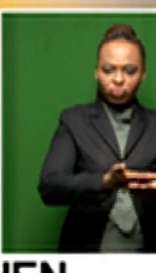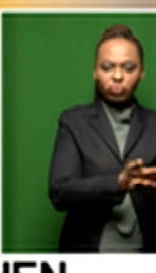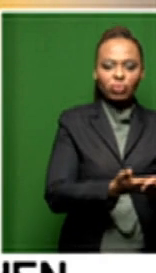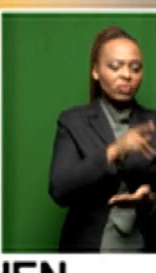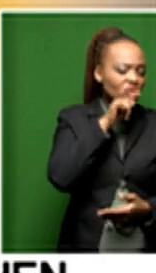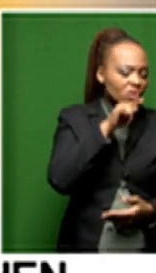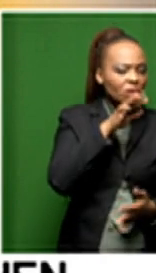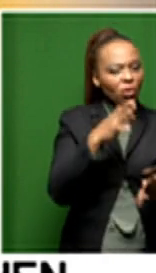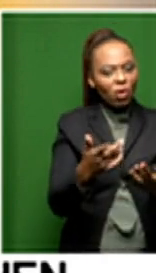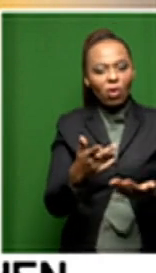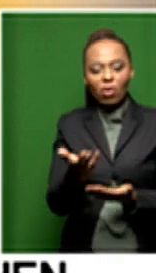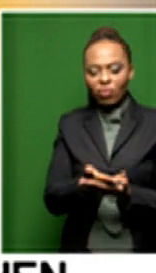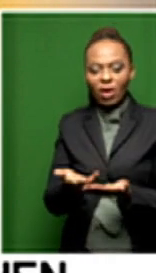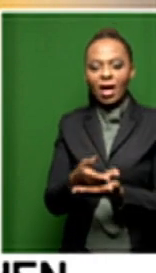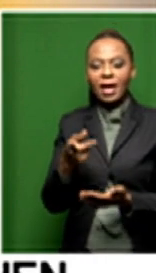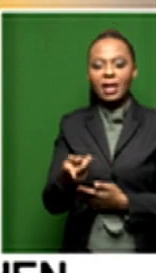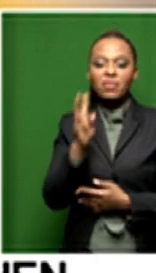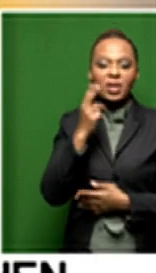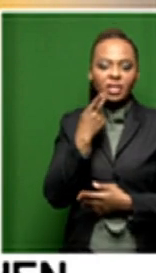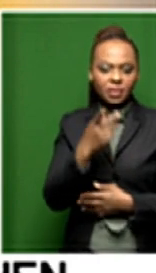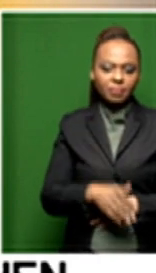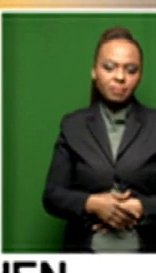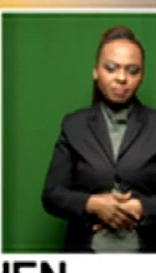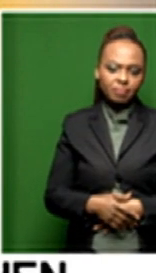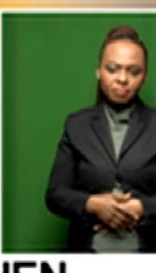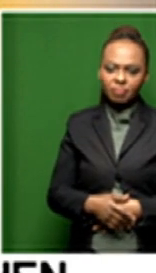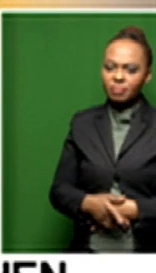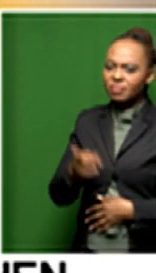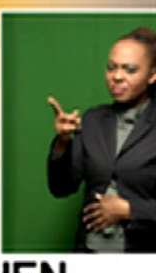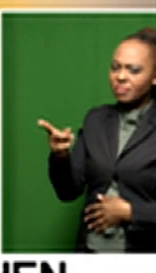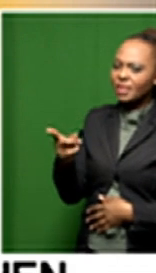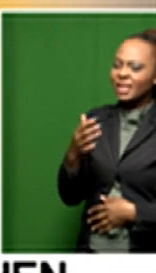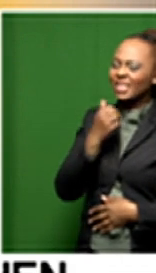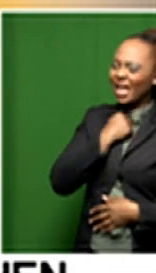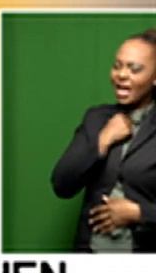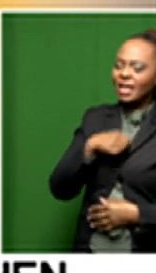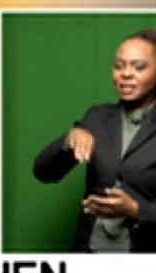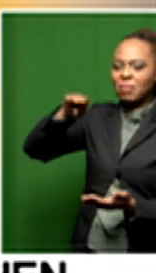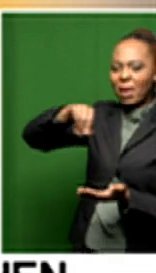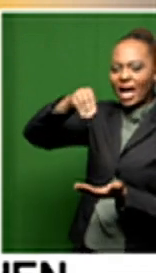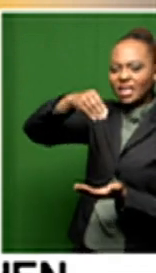Okay. Now, Makhiba, do you prefer dried spices or fresh herbs?